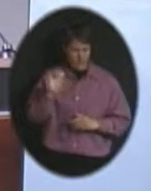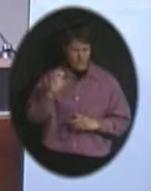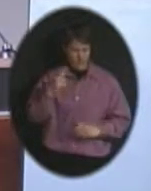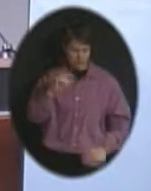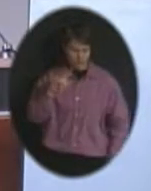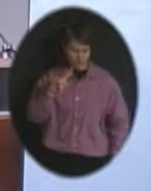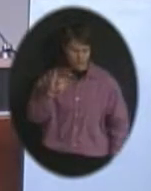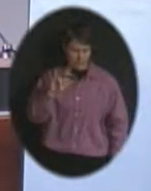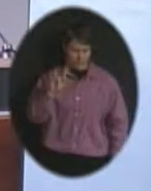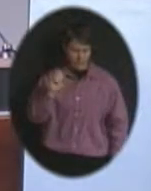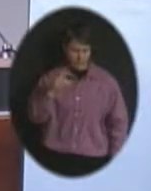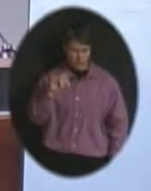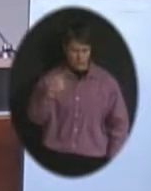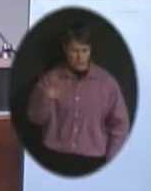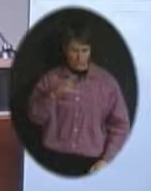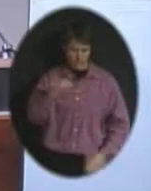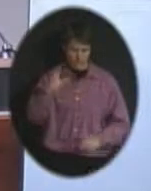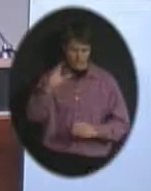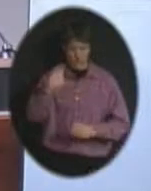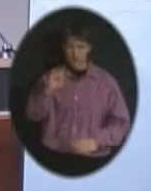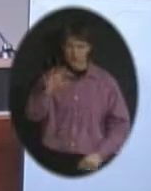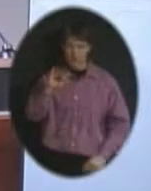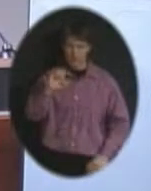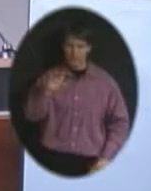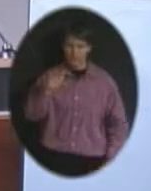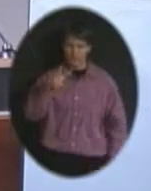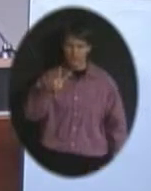Connie Vibrock, head forward.